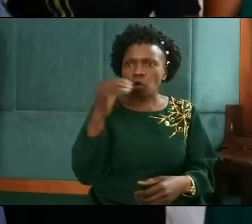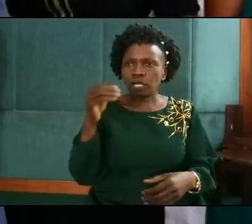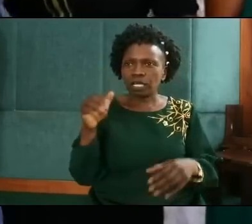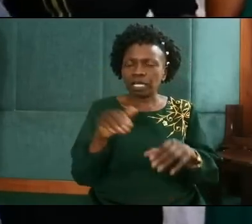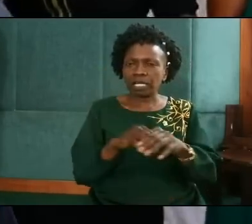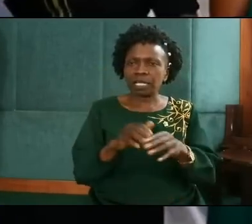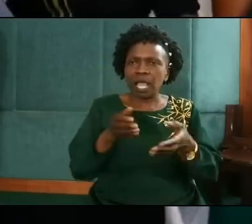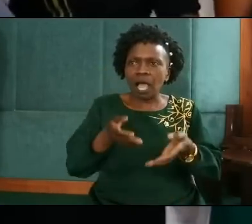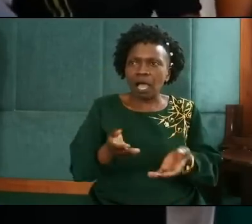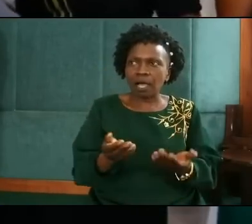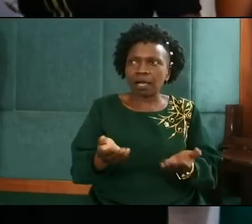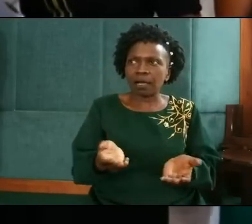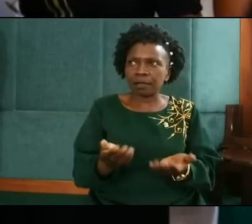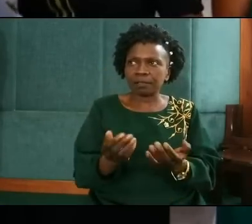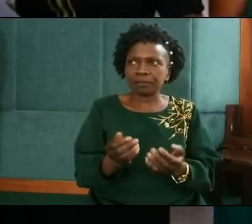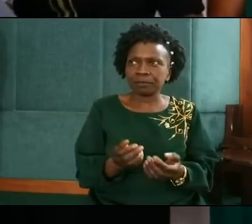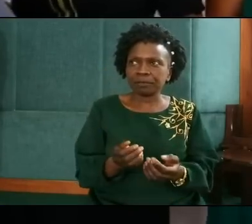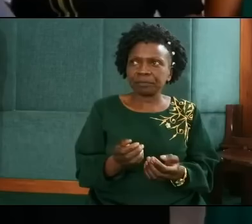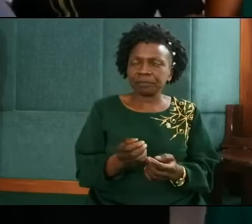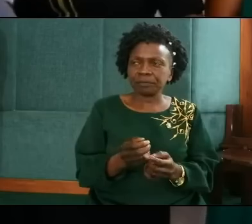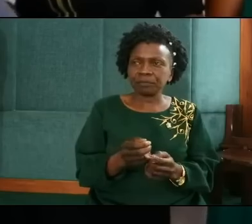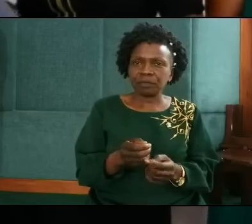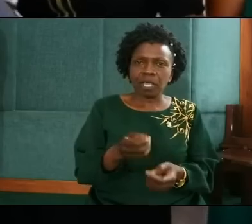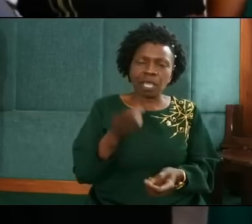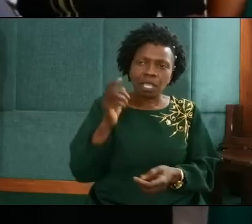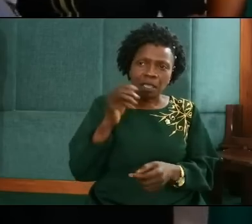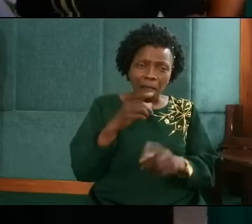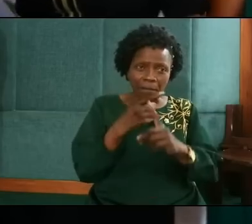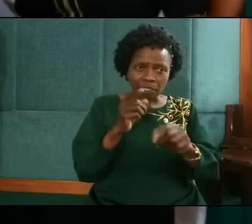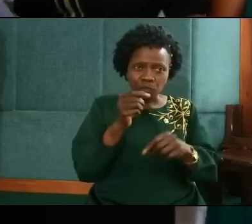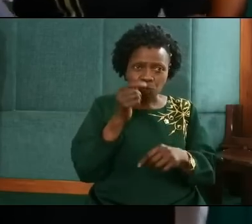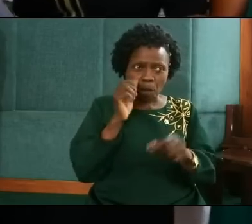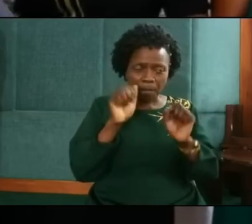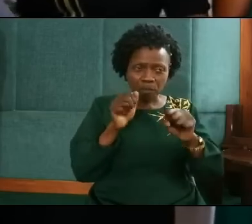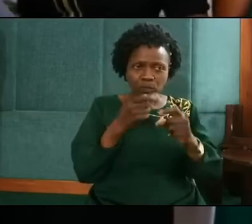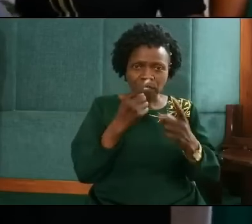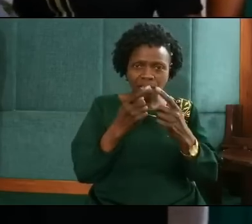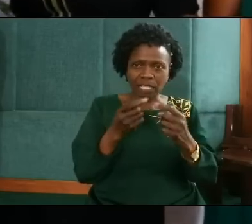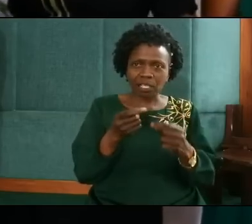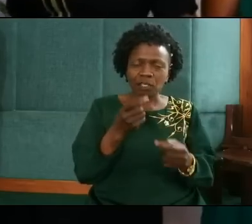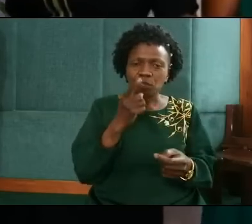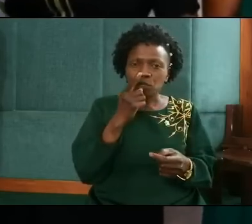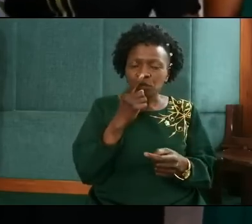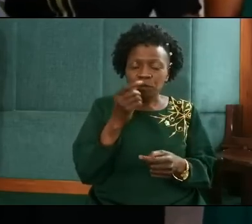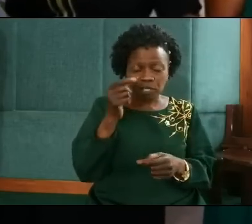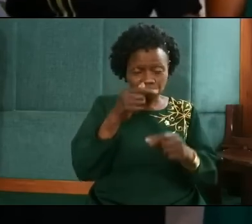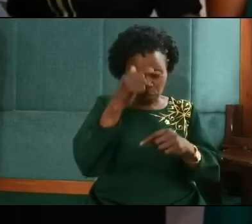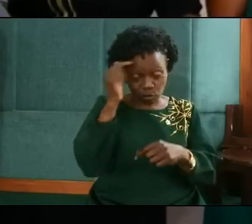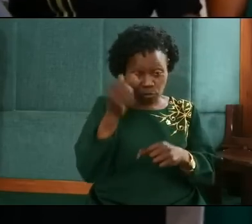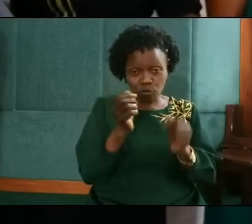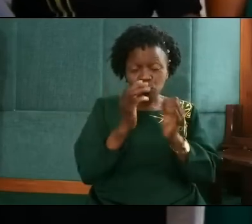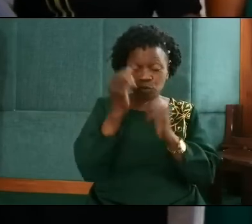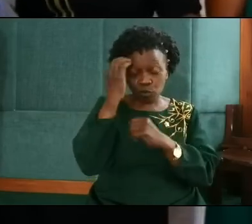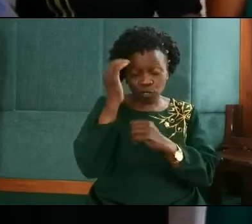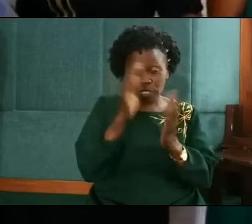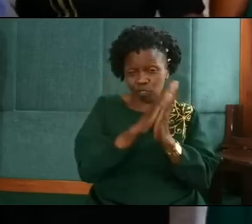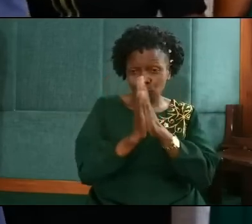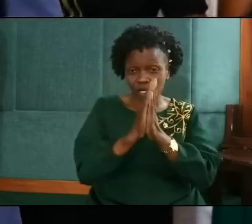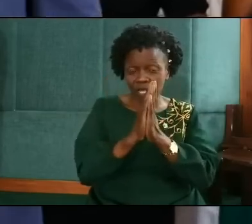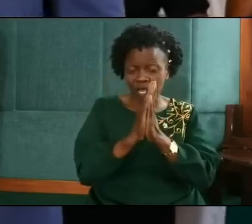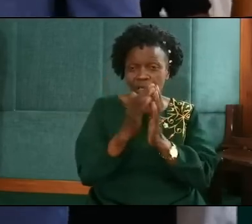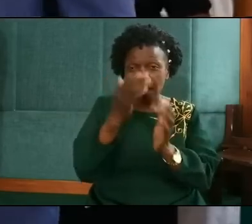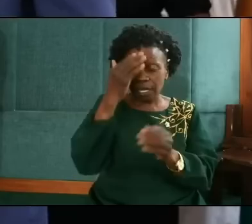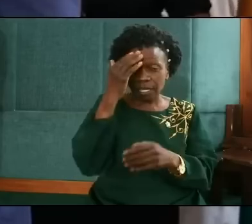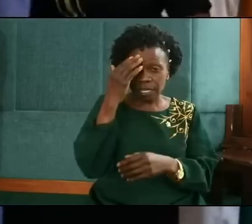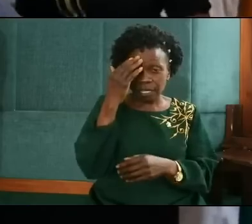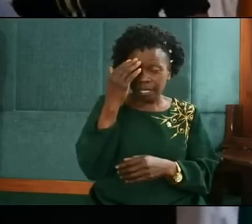And I don't want you to say, oh, yeah, Pastor, you said that because you read the story. And you know how it ended. No. That was